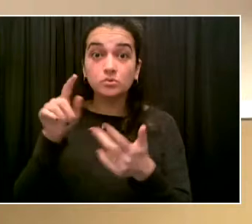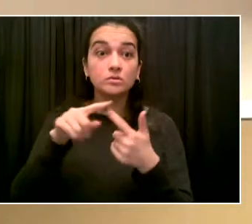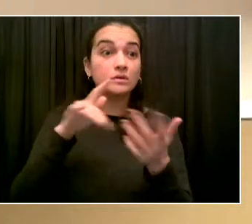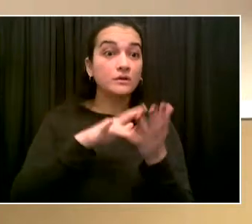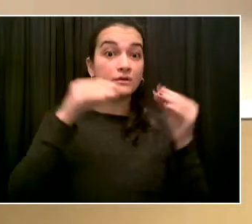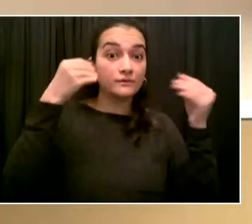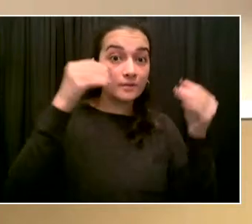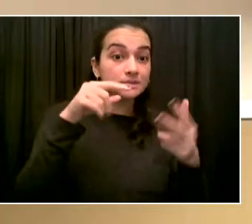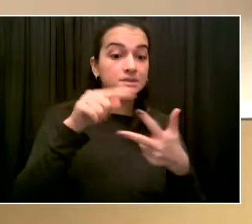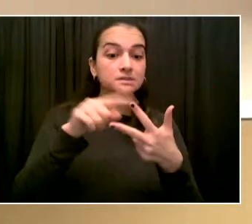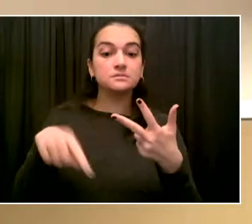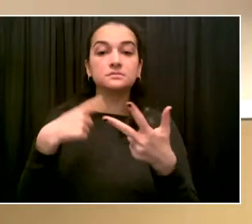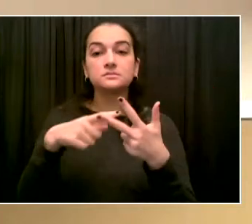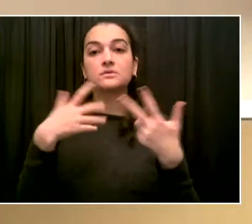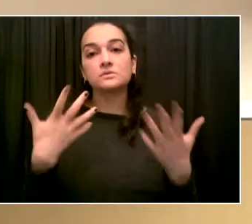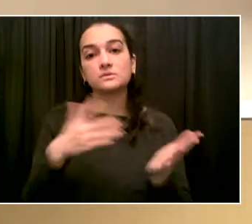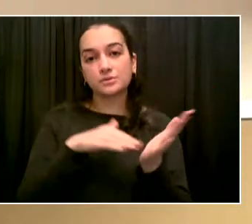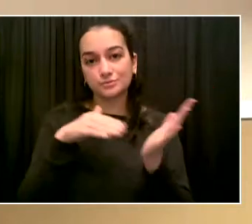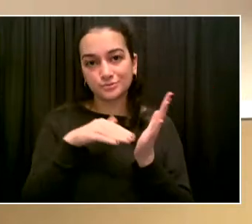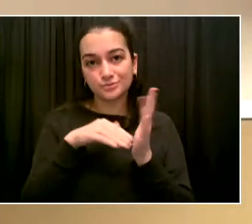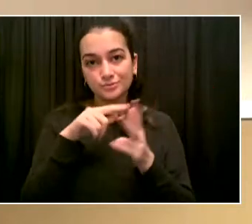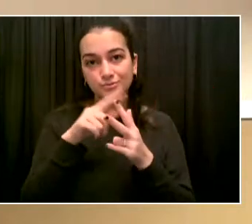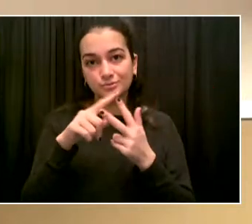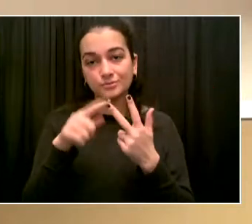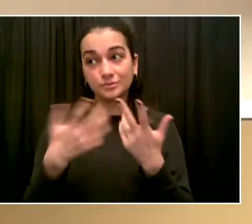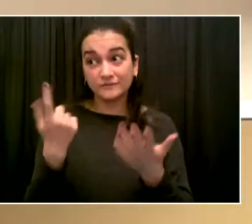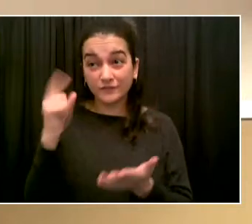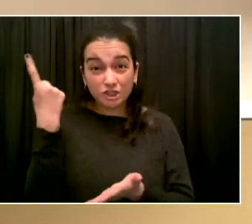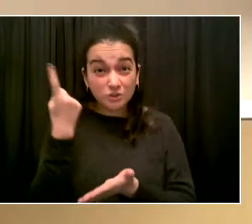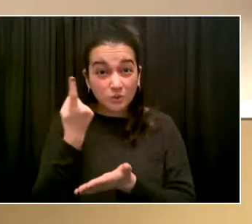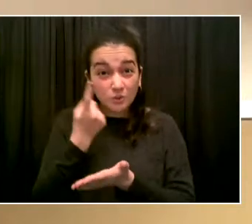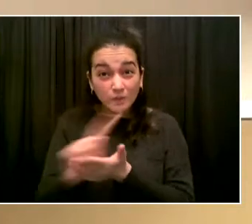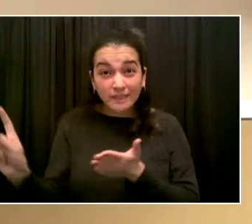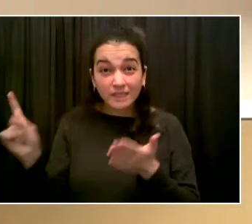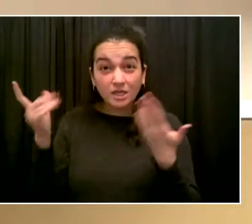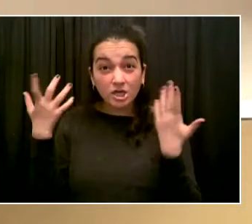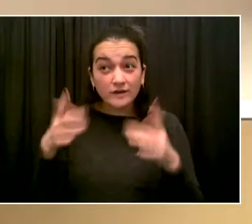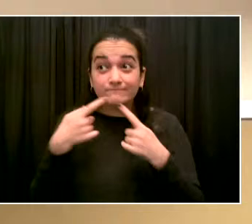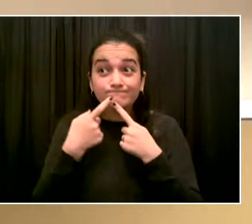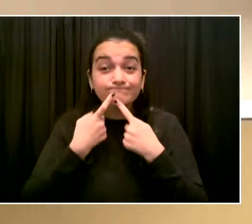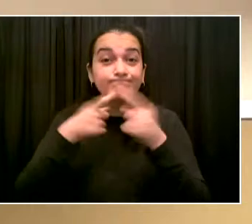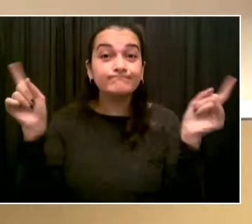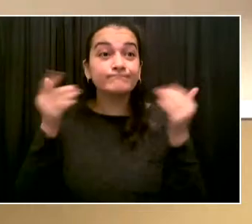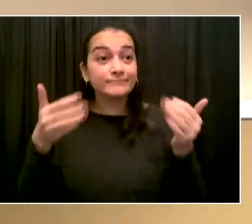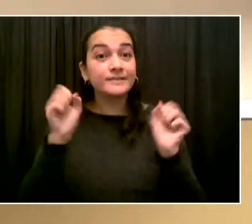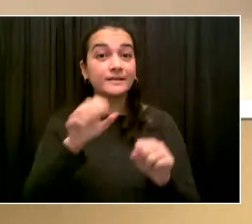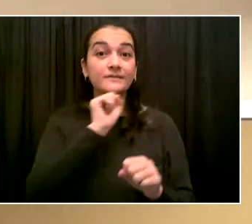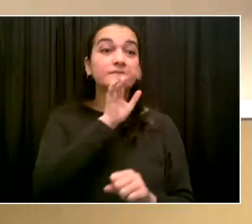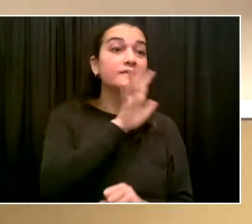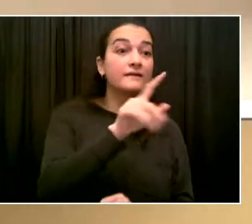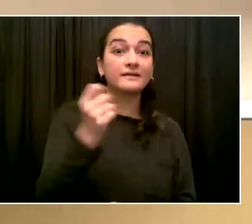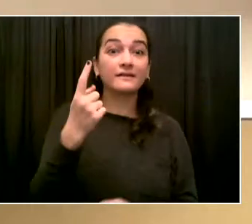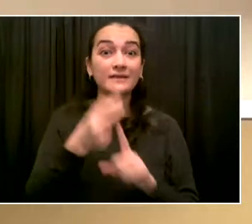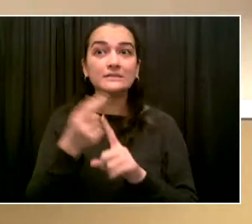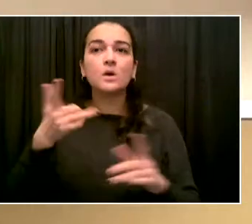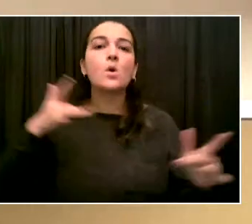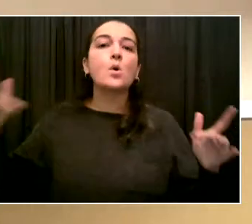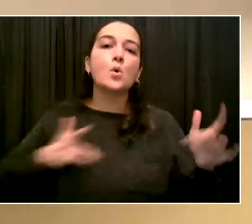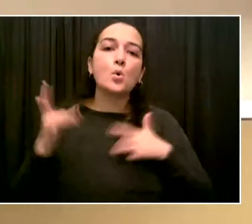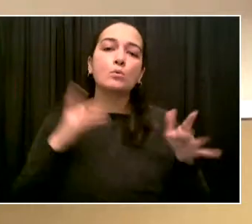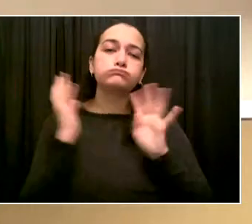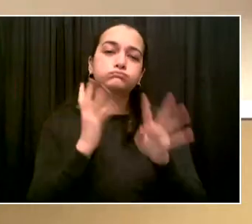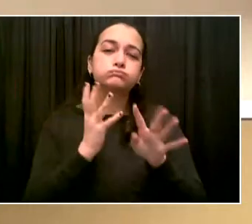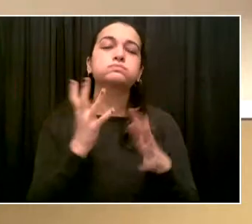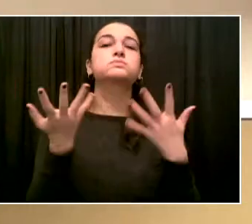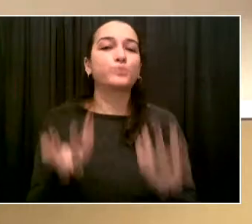have at our school sites in particular. But at the same time, as the mayor mentioned, we're focused on the long game as well. And